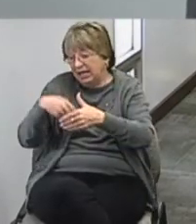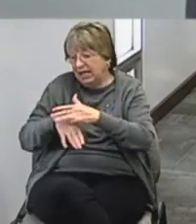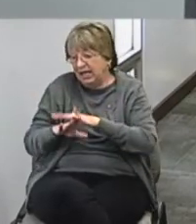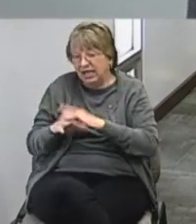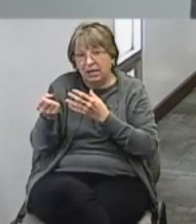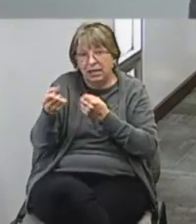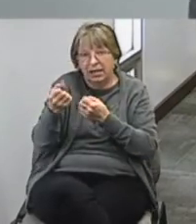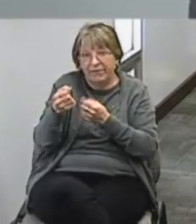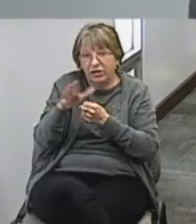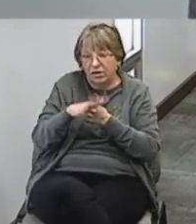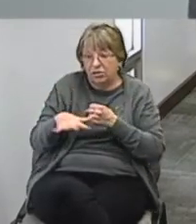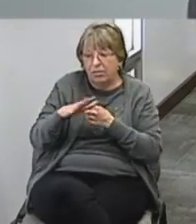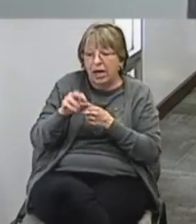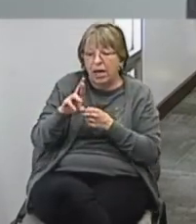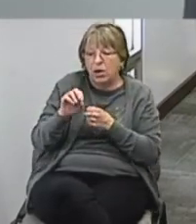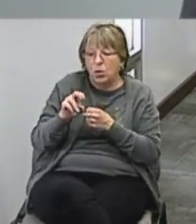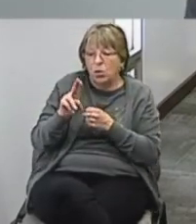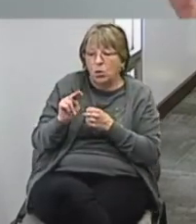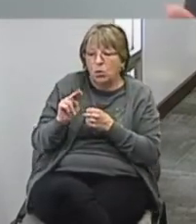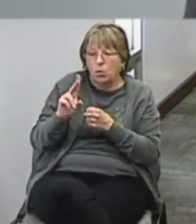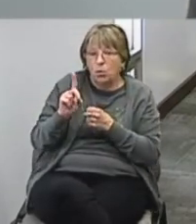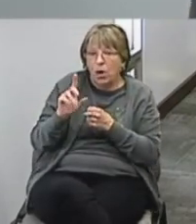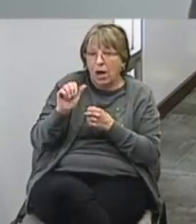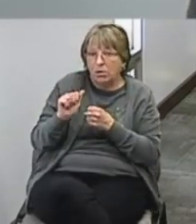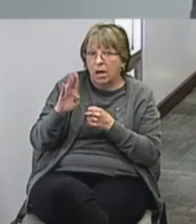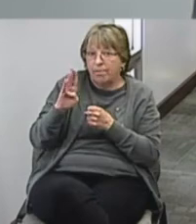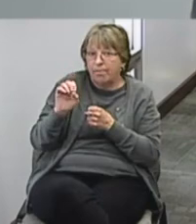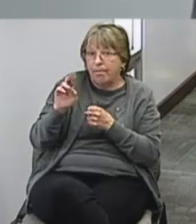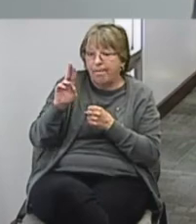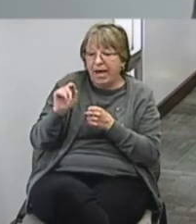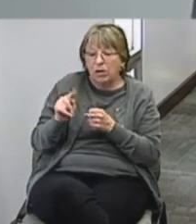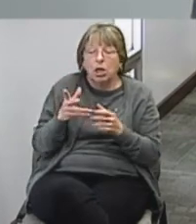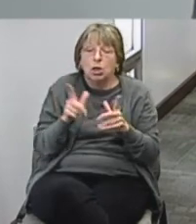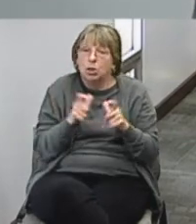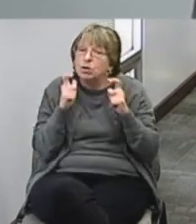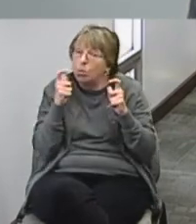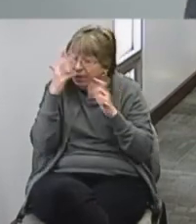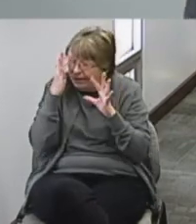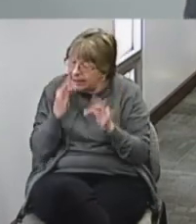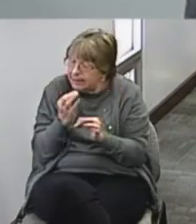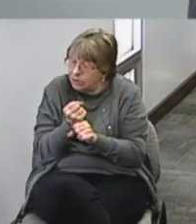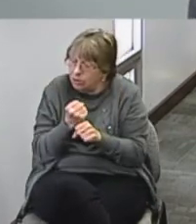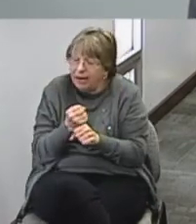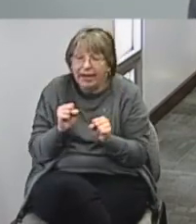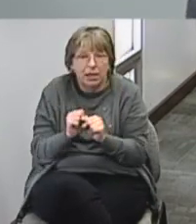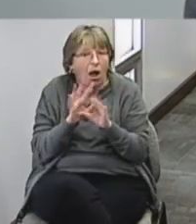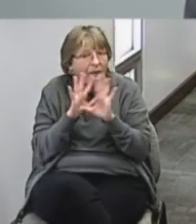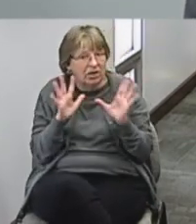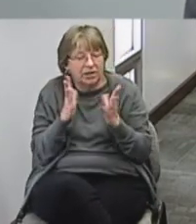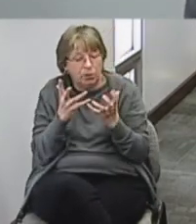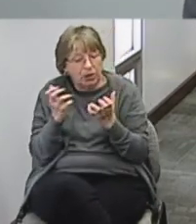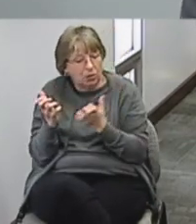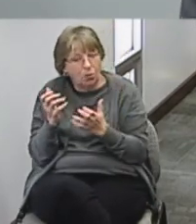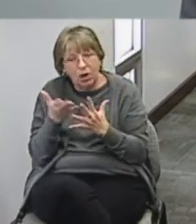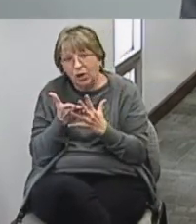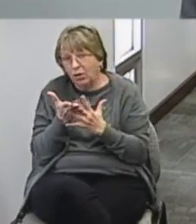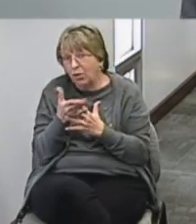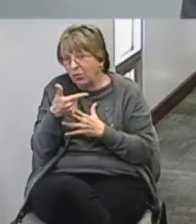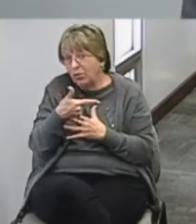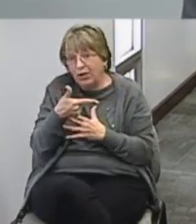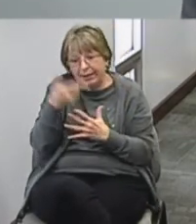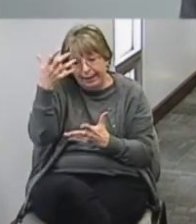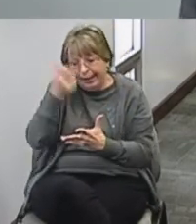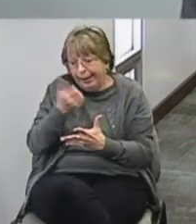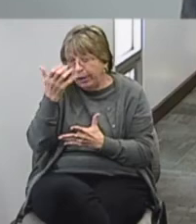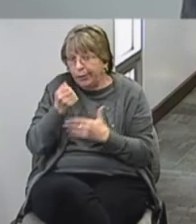the roundabout? Pretty big decisions to be made there. Obviously, we don't want to go through this grant